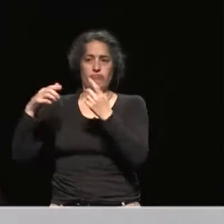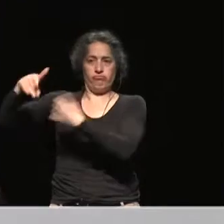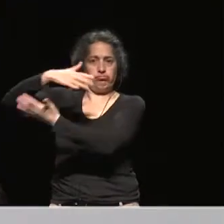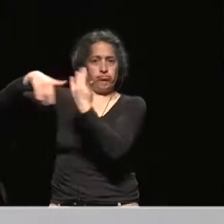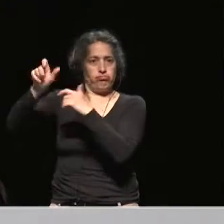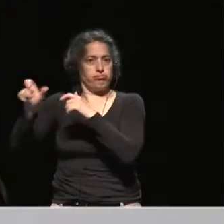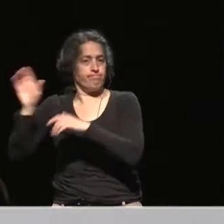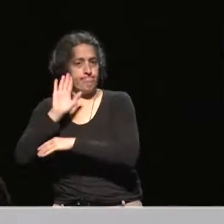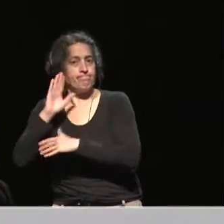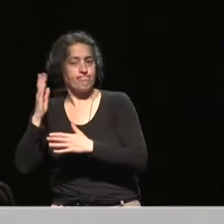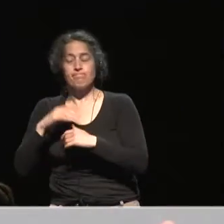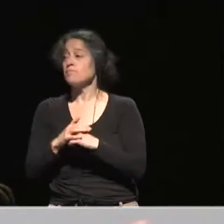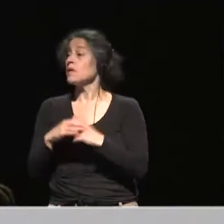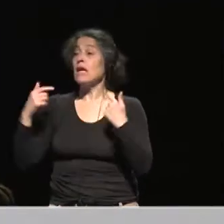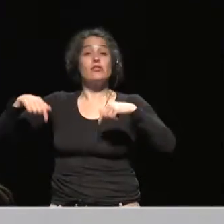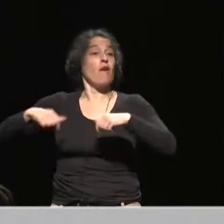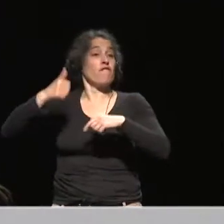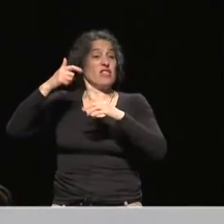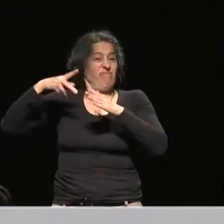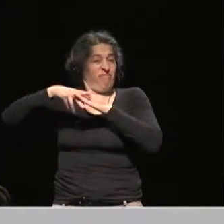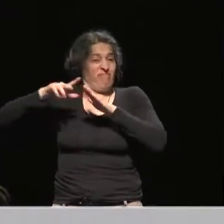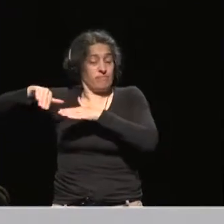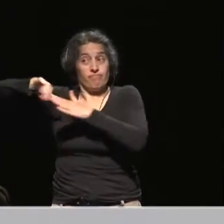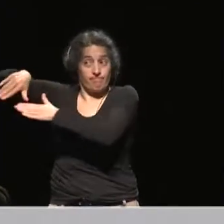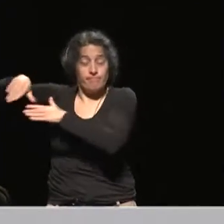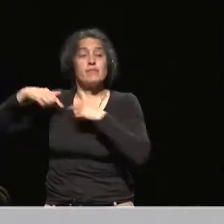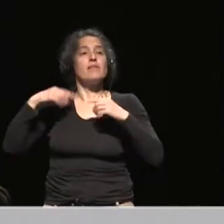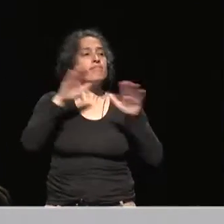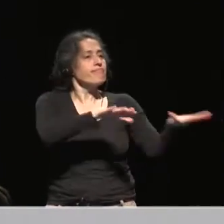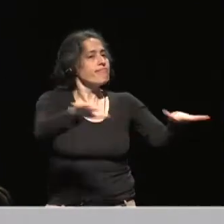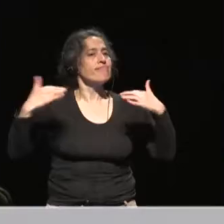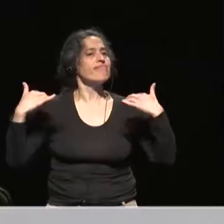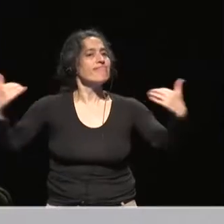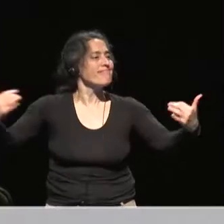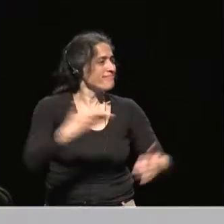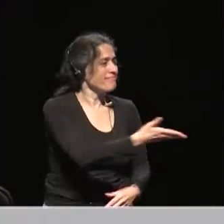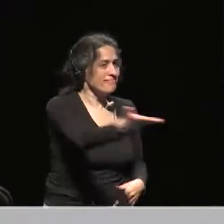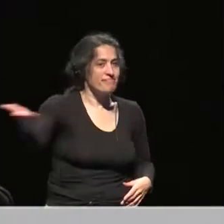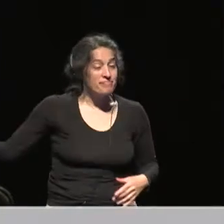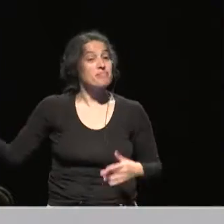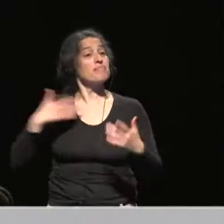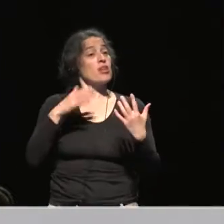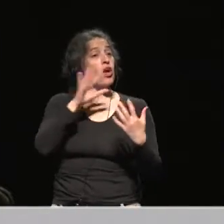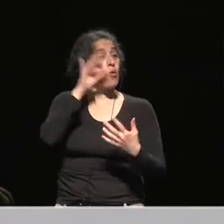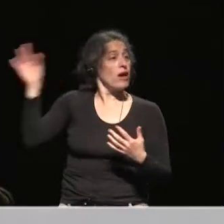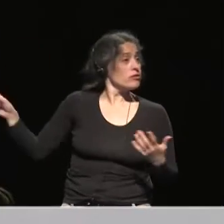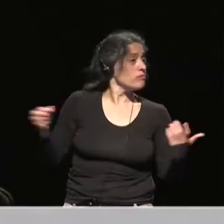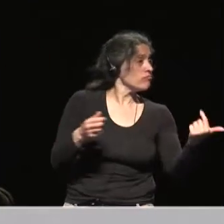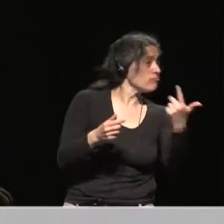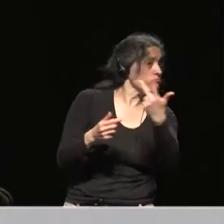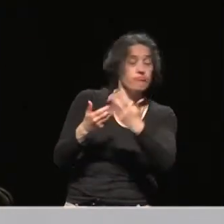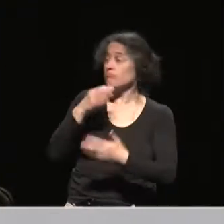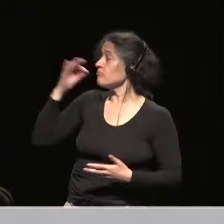now 2 or 3 questions from you, from the audience, who would like to pose to the panelists so far. So may